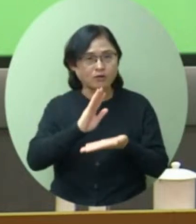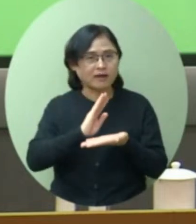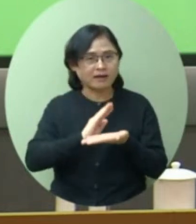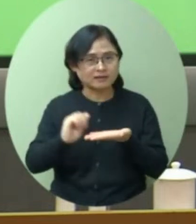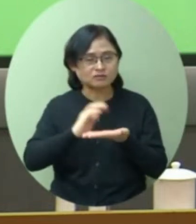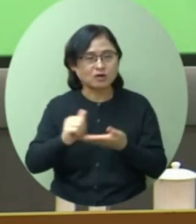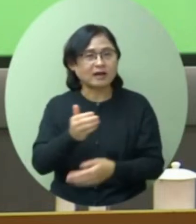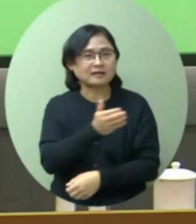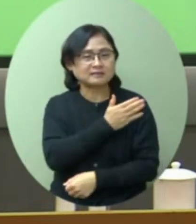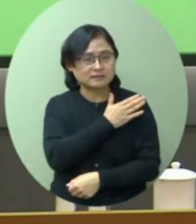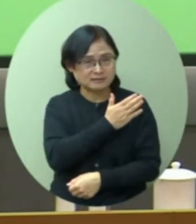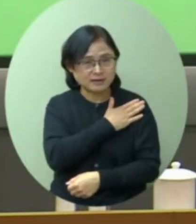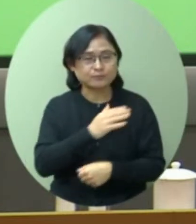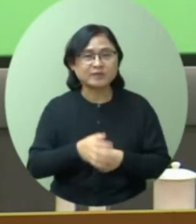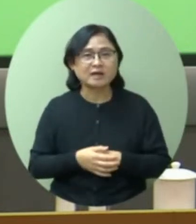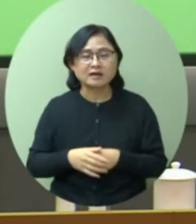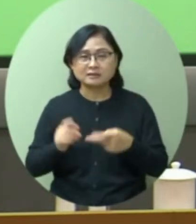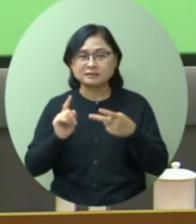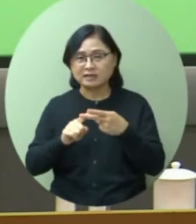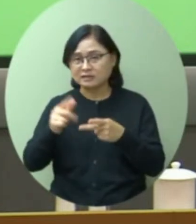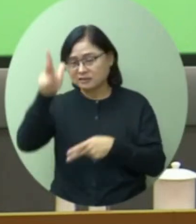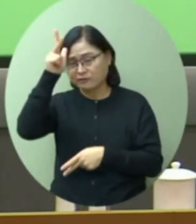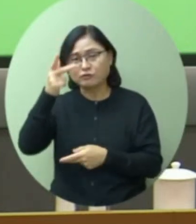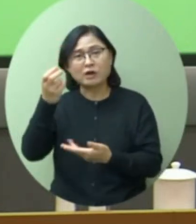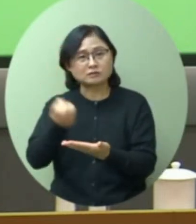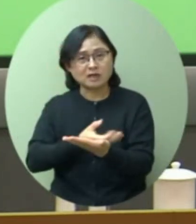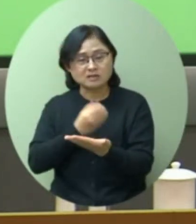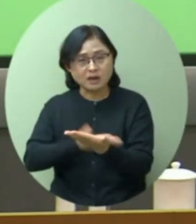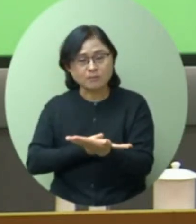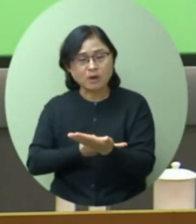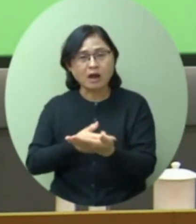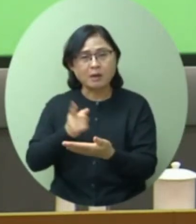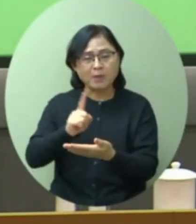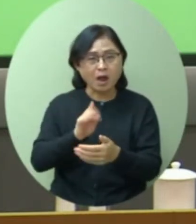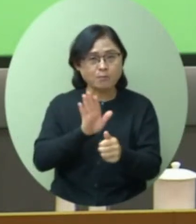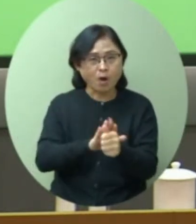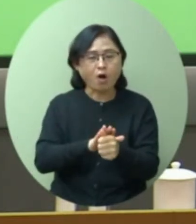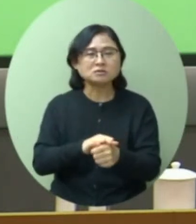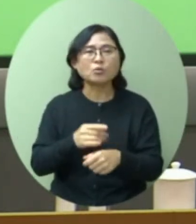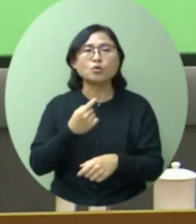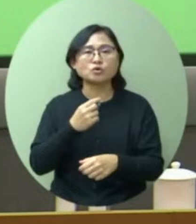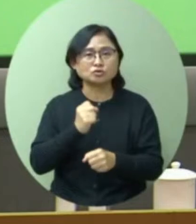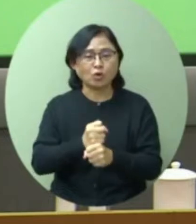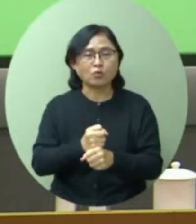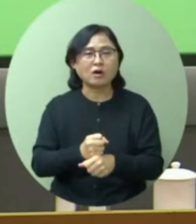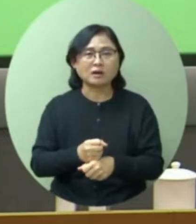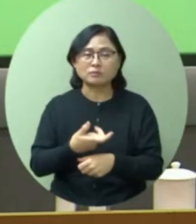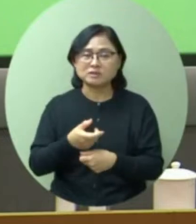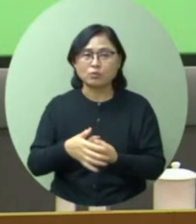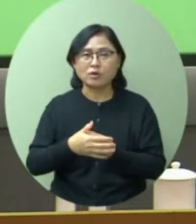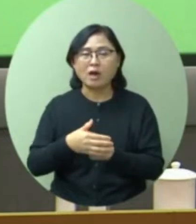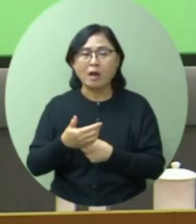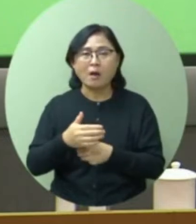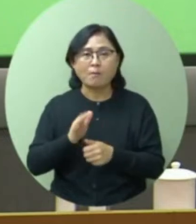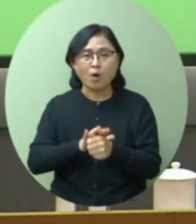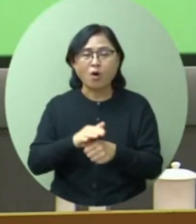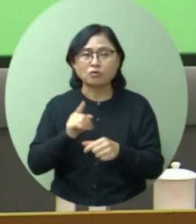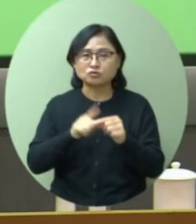change and improve. If the government can help, then policies will be launched.